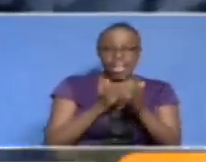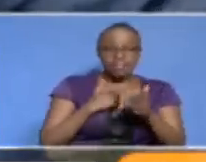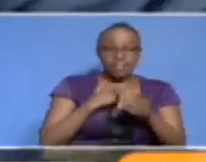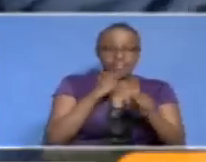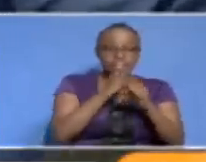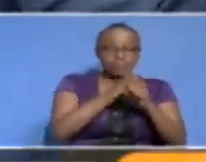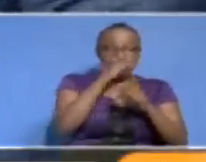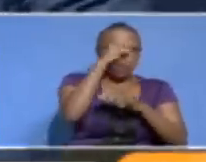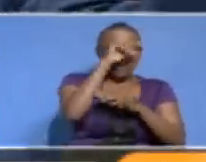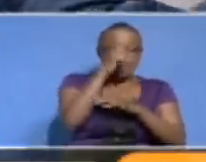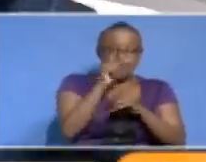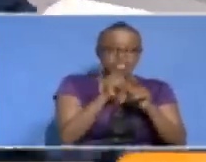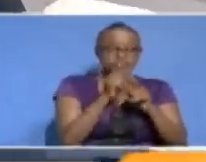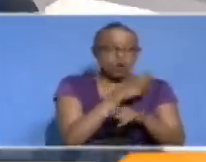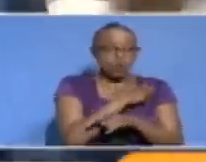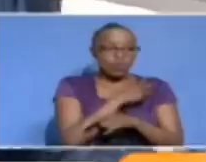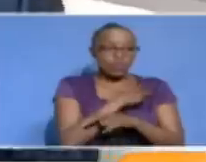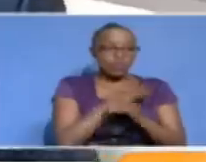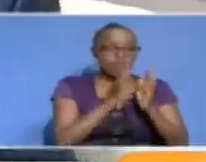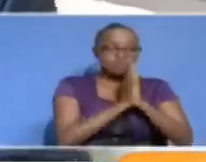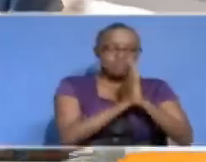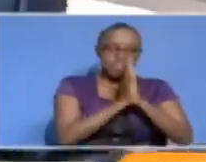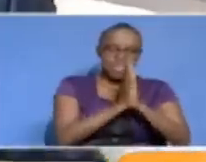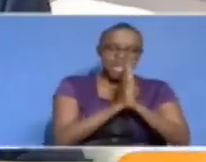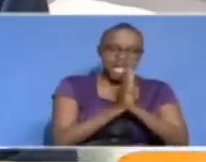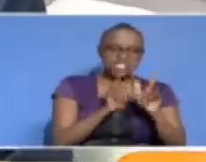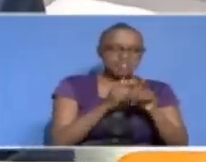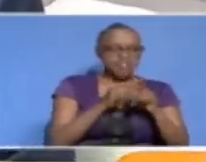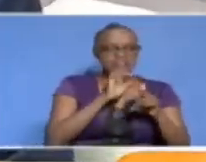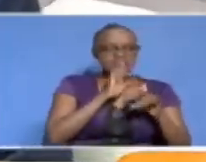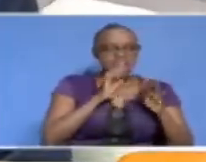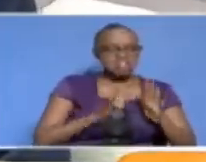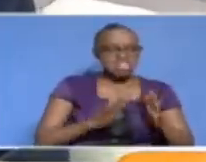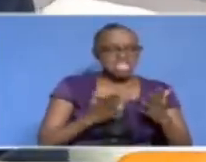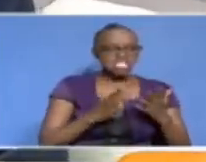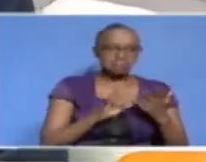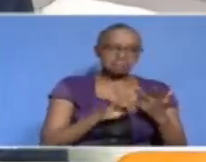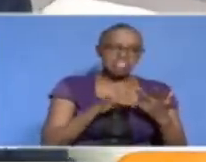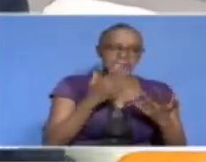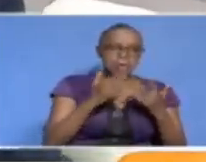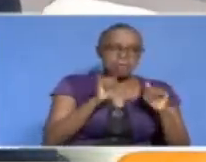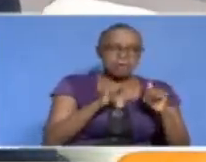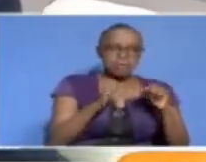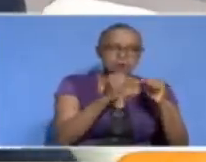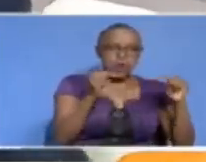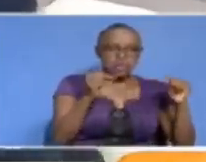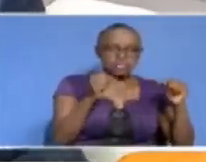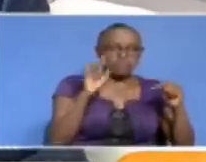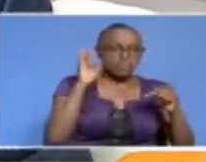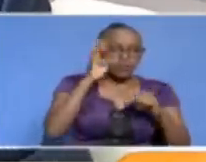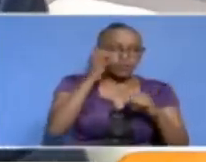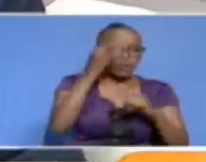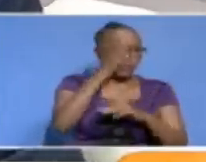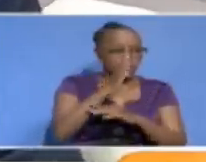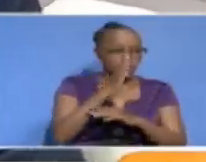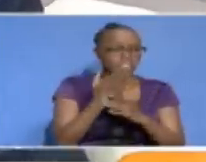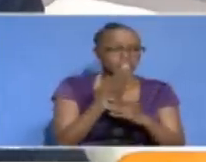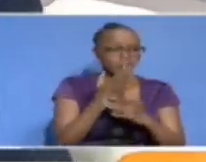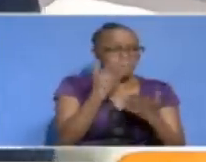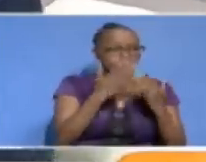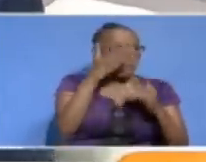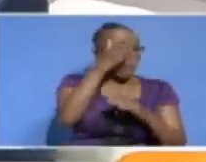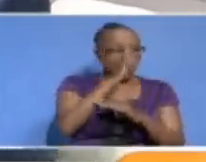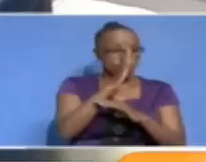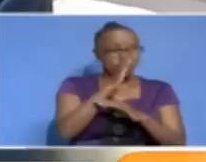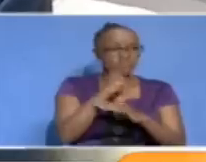another governor, I will consult widely, prayers, elders. Maybe I'll go against the will of God. Maybe God